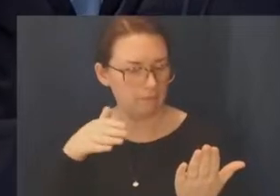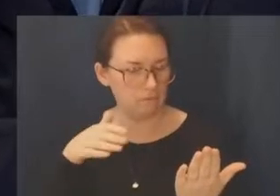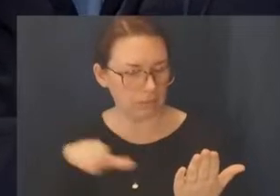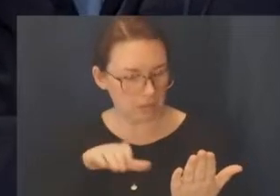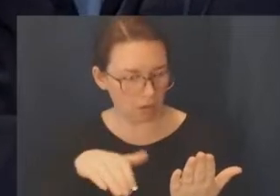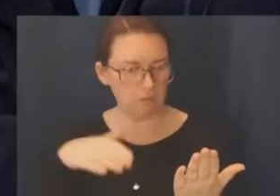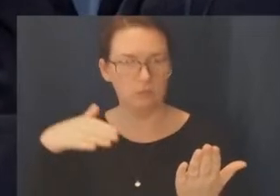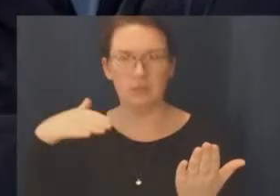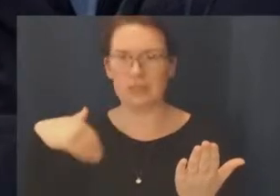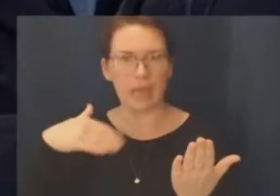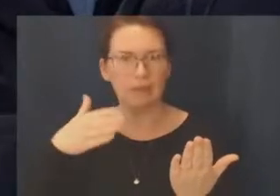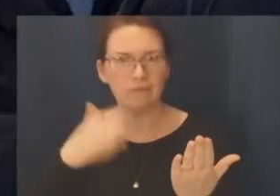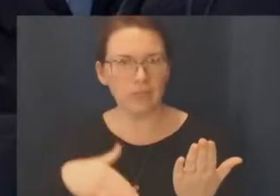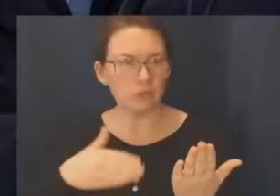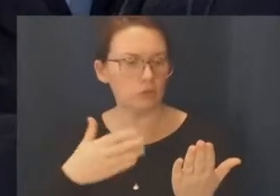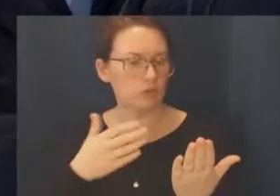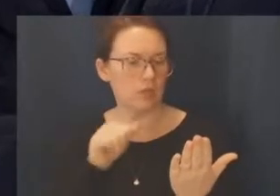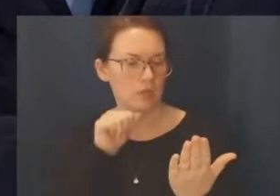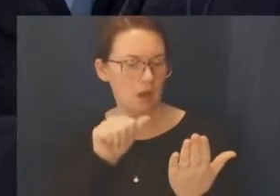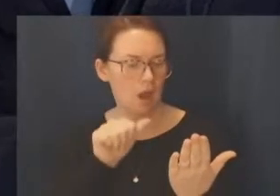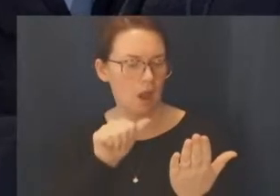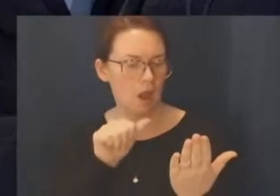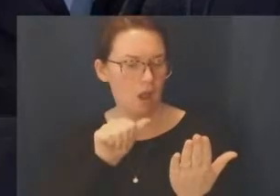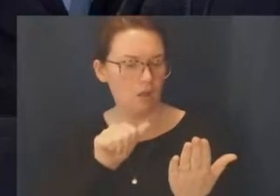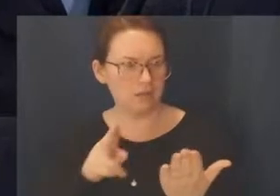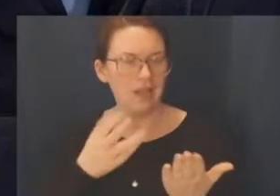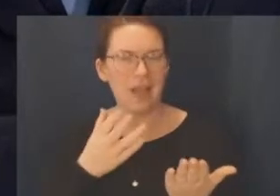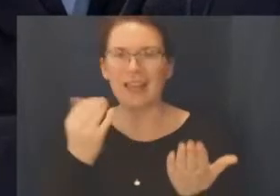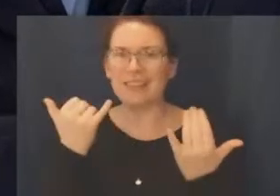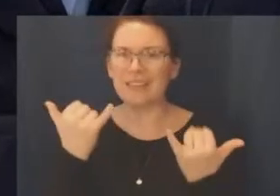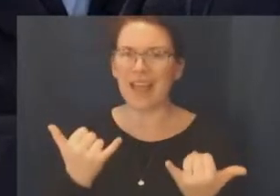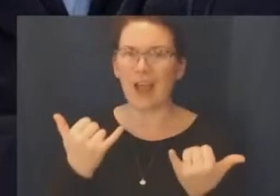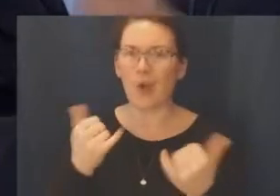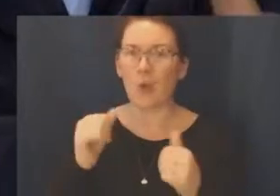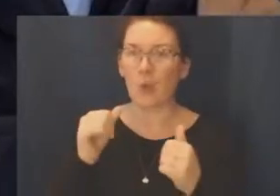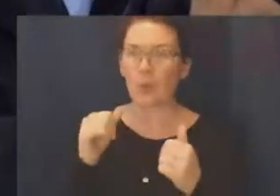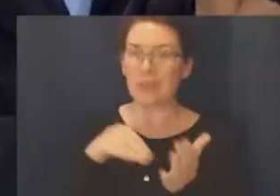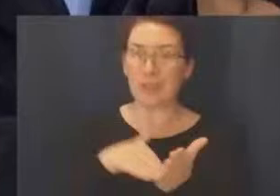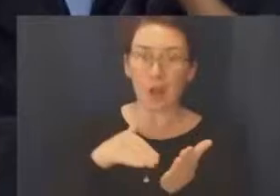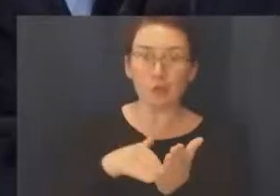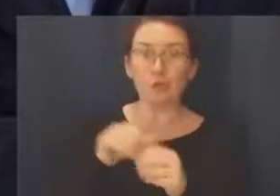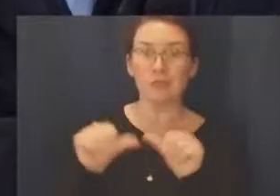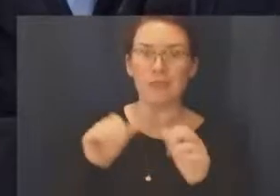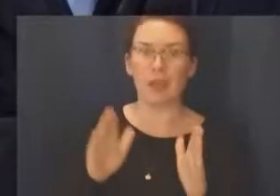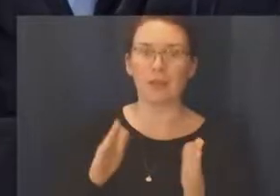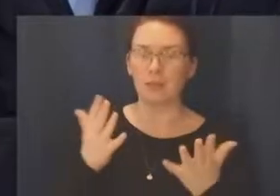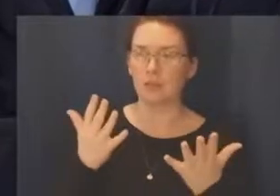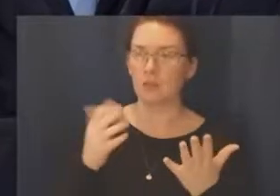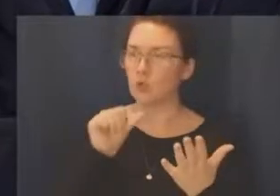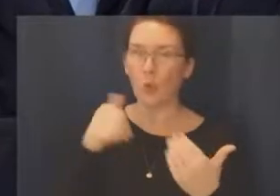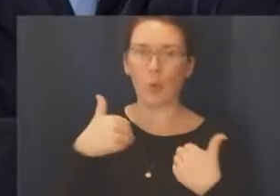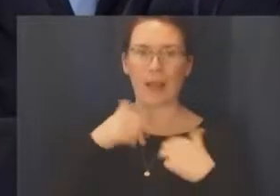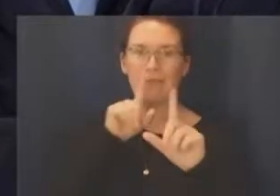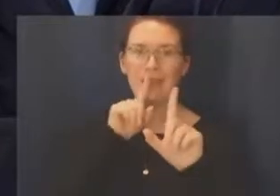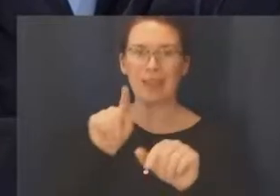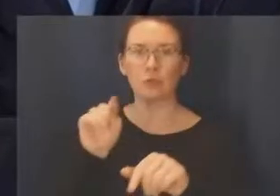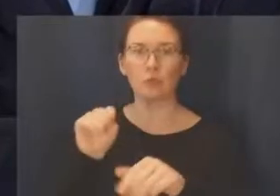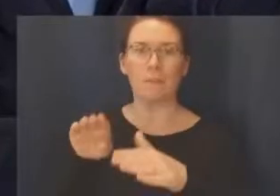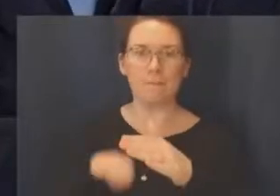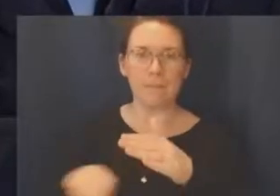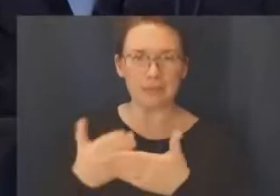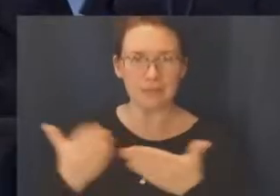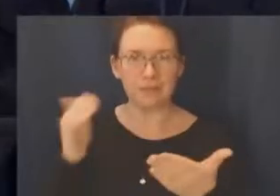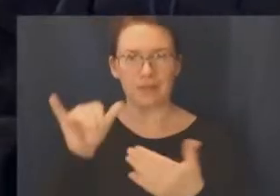afraid to ask questions, basic questions that parents want answers to. Secretary Kennedy has asked me